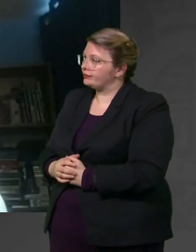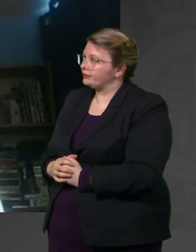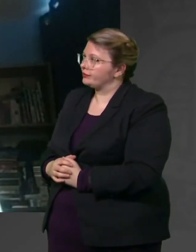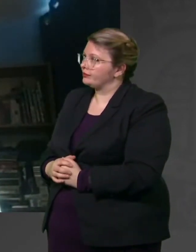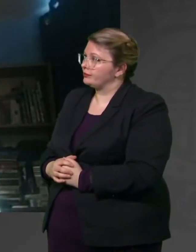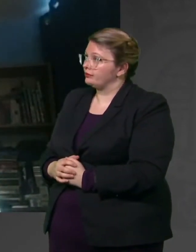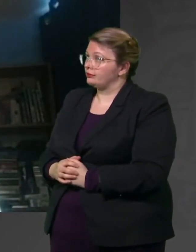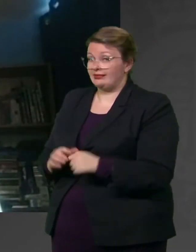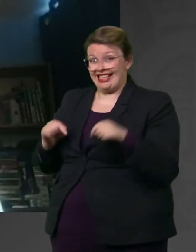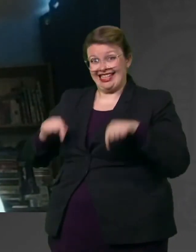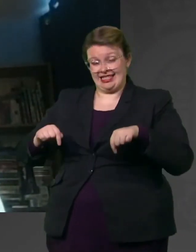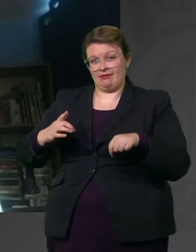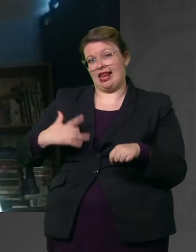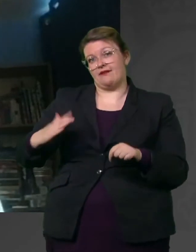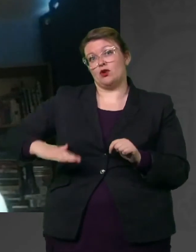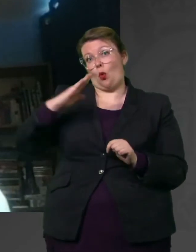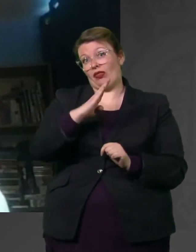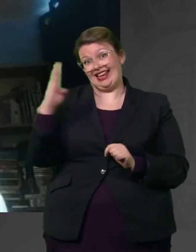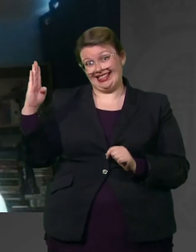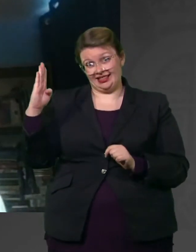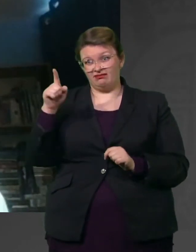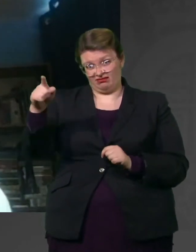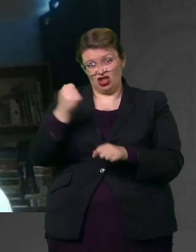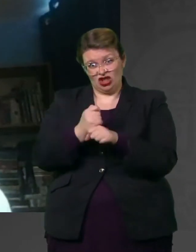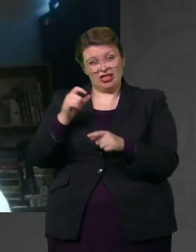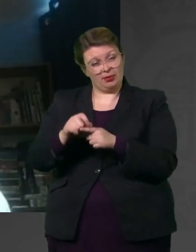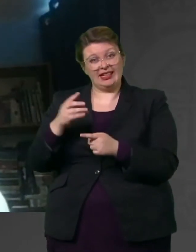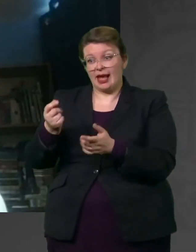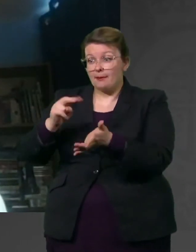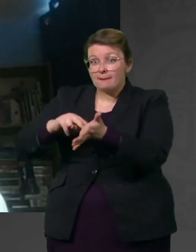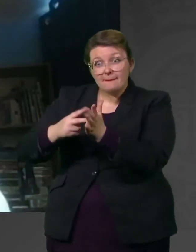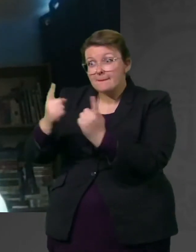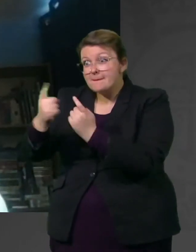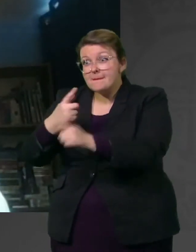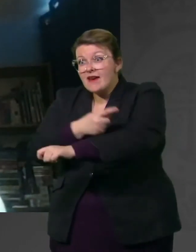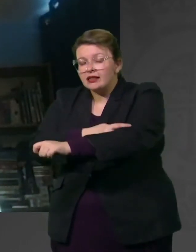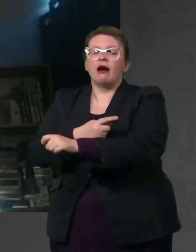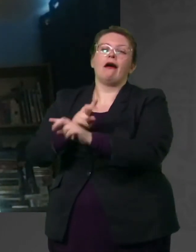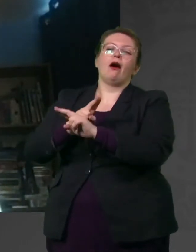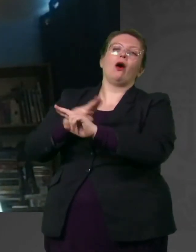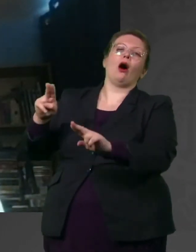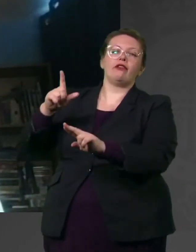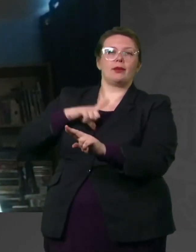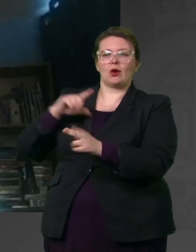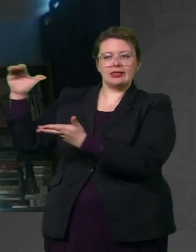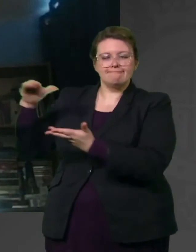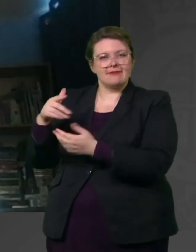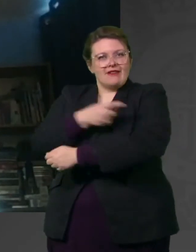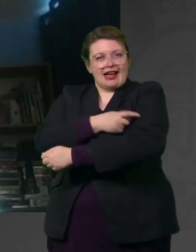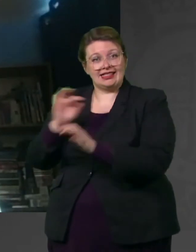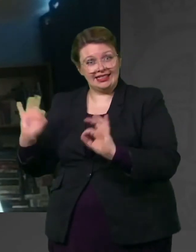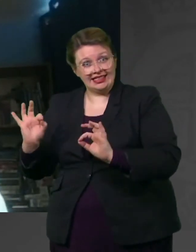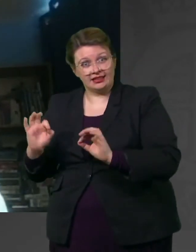not receiving the supply that they expected. One surgery in our region can't run clinics until March the 5th at the earliest because of